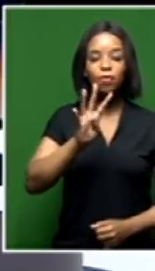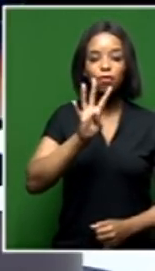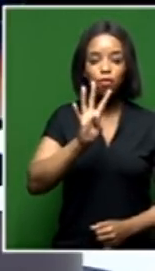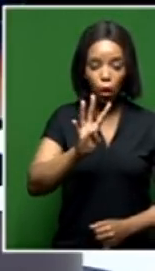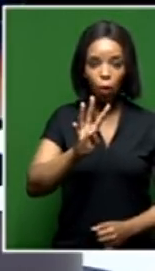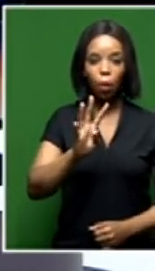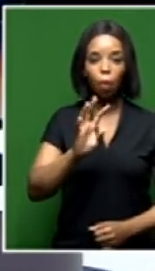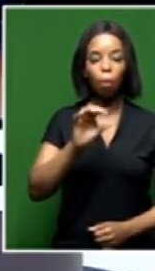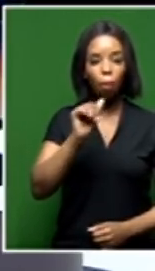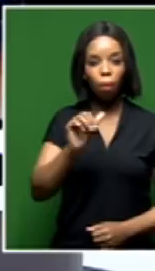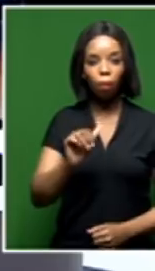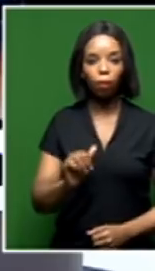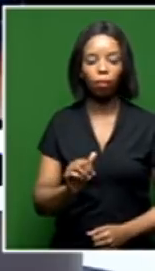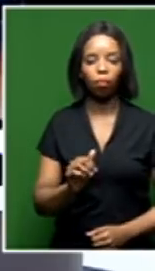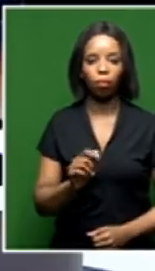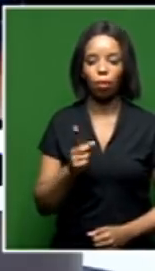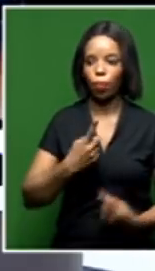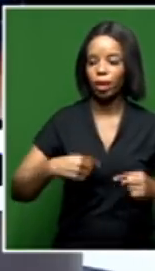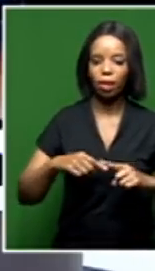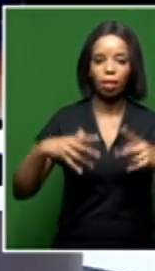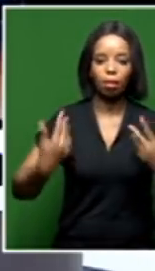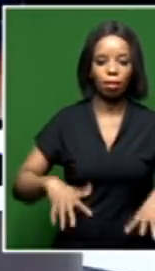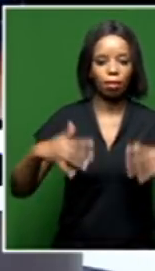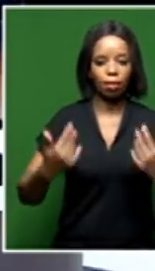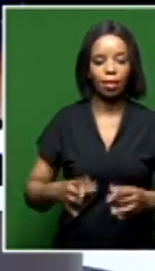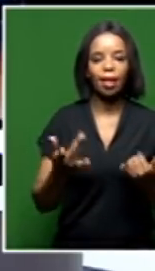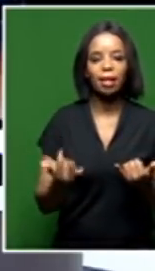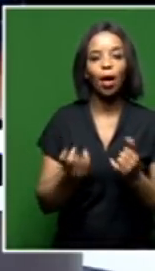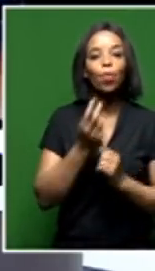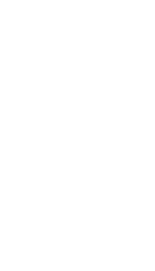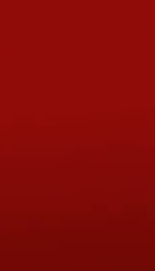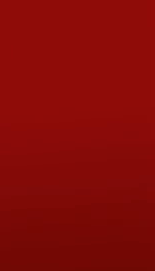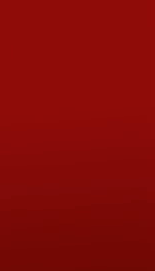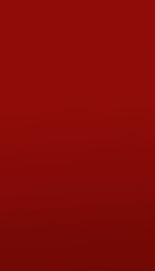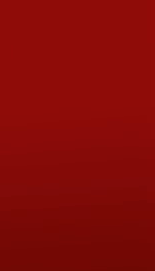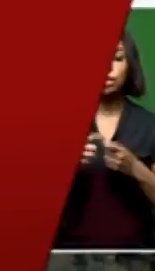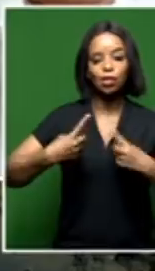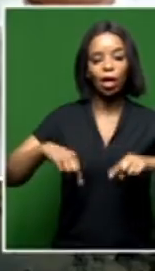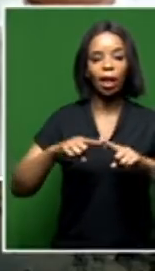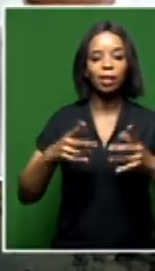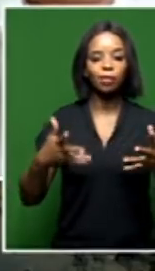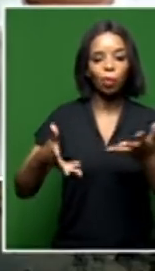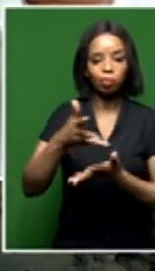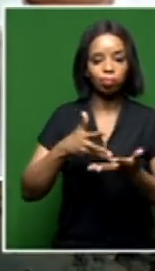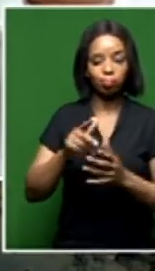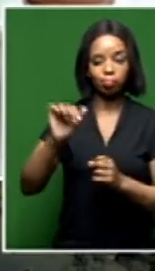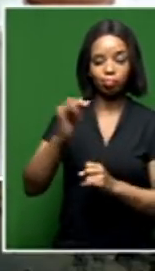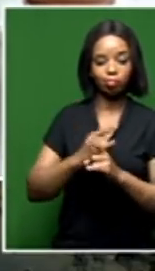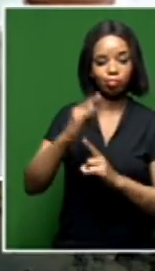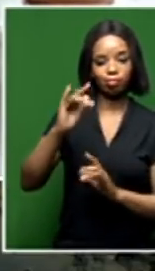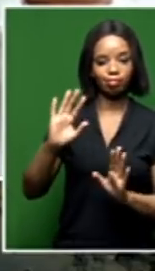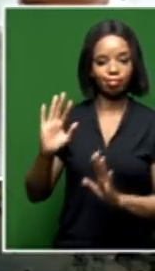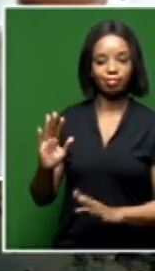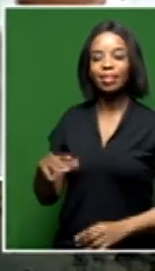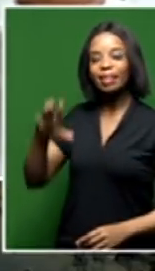absolutely privileged to be joined by the twins via Zoom to have a chat about their achievements. Christiaan and Carla,